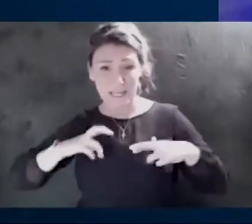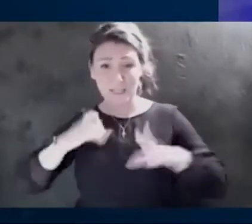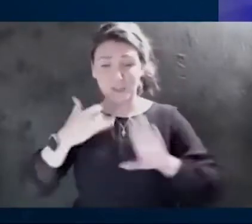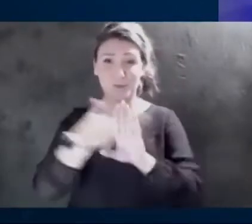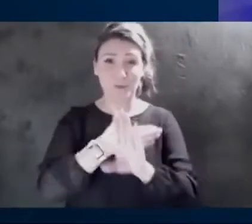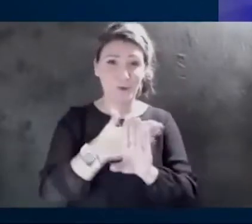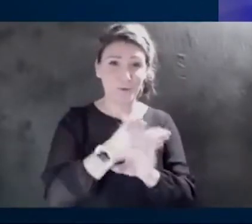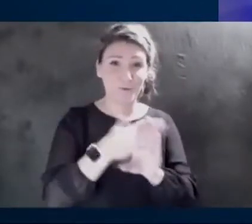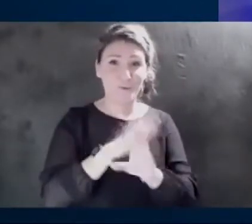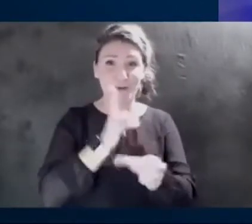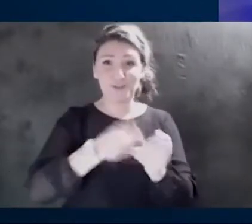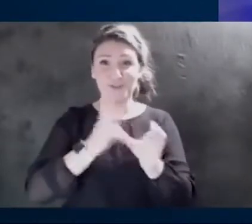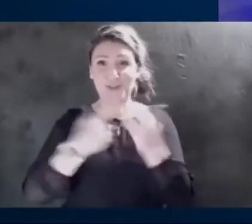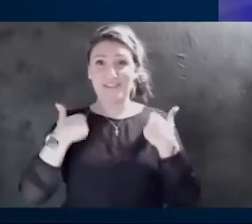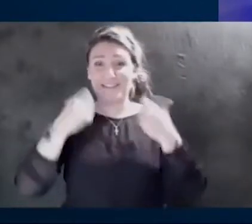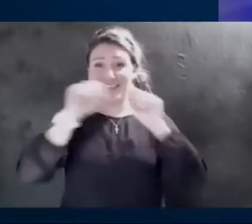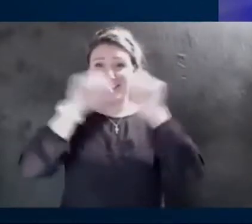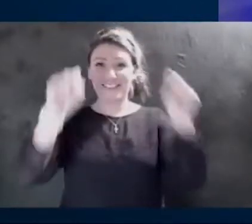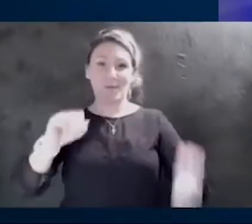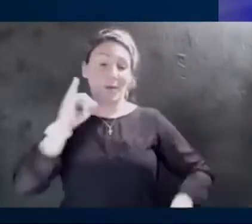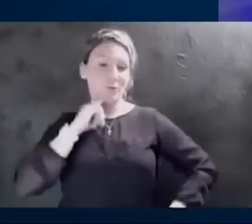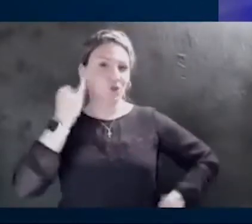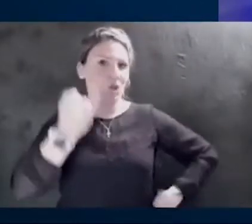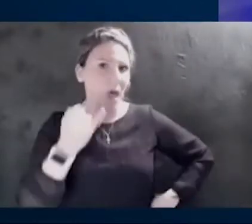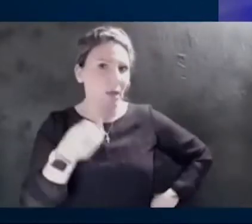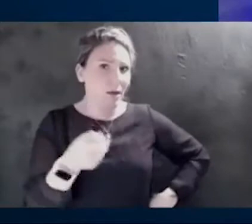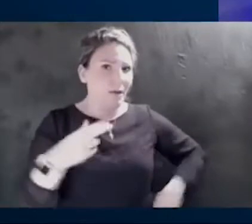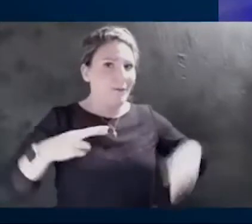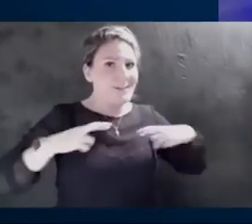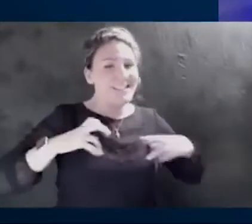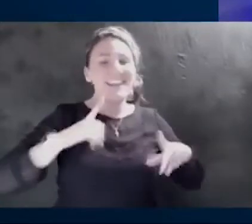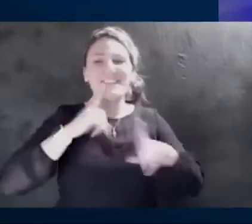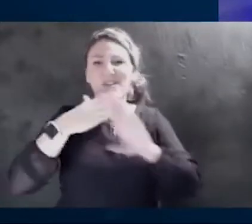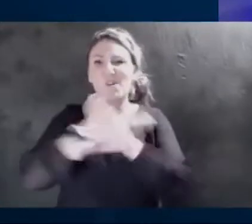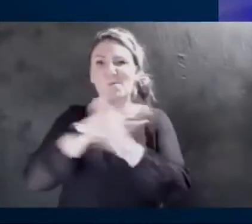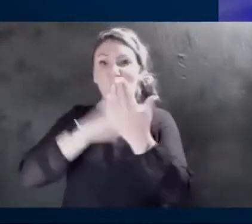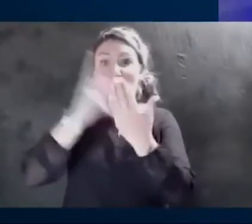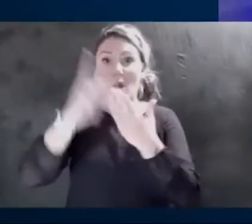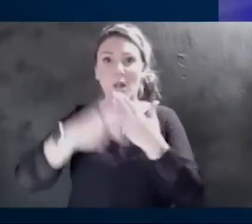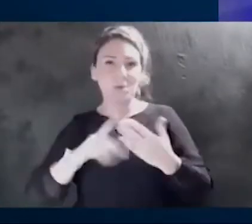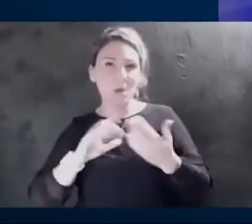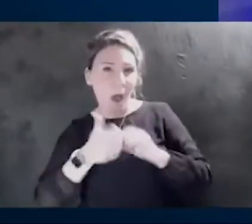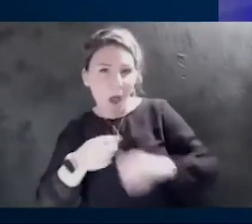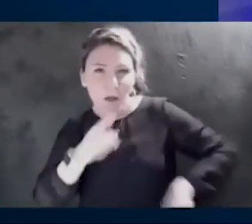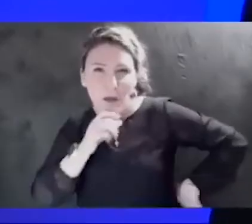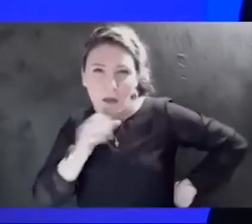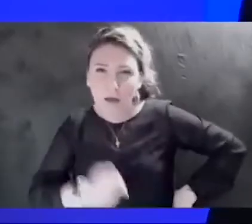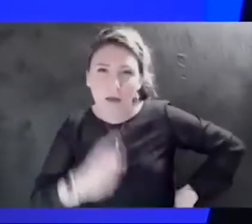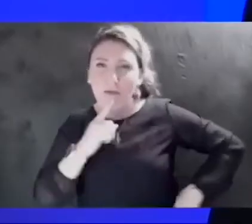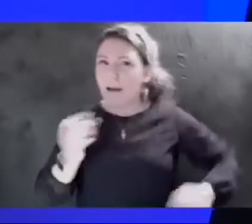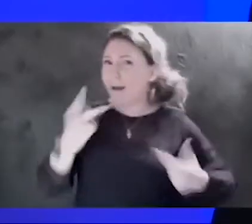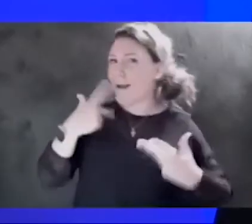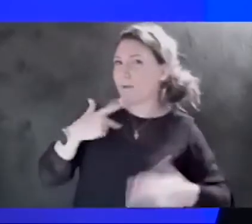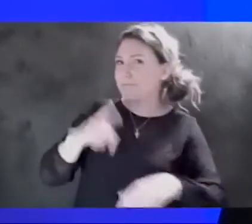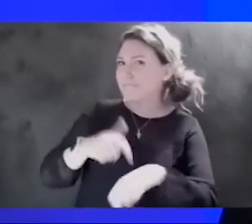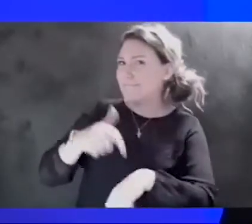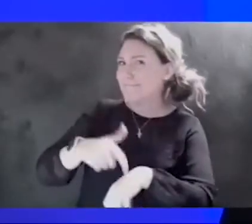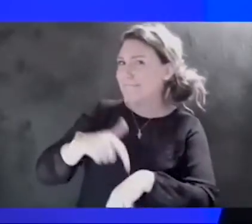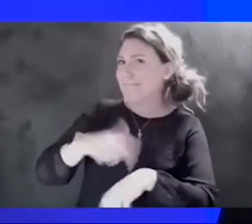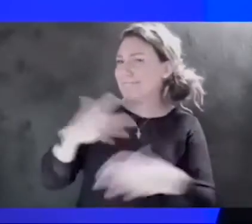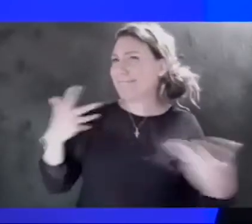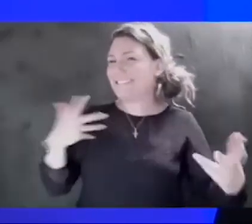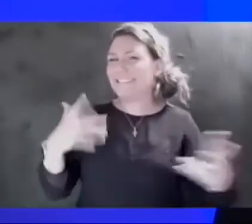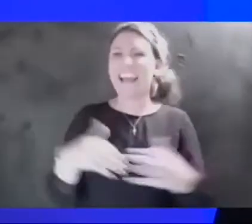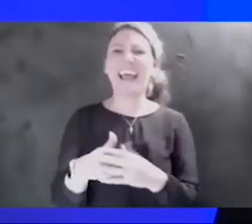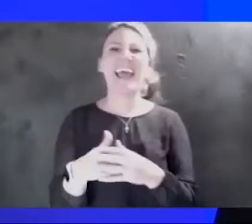and I'm very jealous of that, by the way. In fact, before the program, I was asking, so how old were you? How much longer? Before joining our health system in 2002,